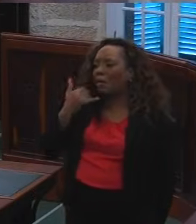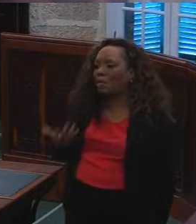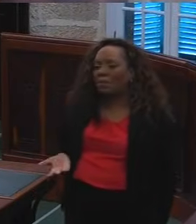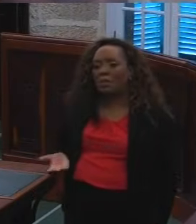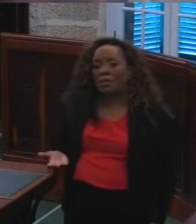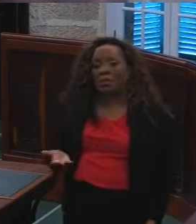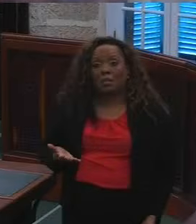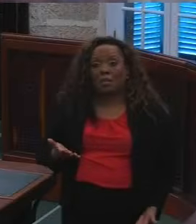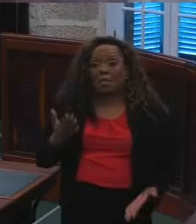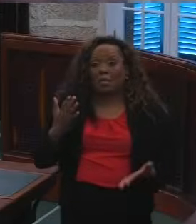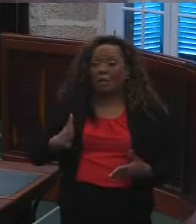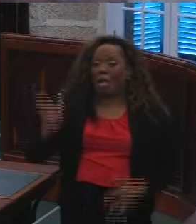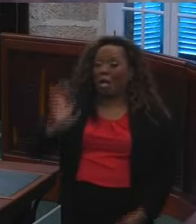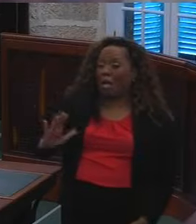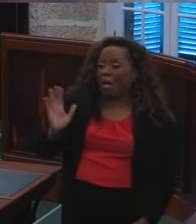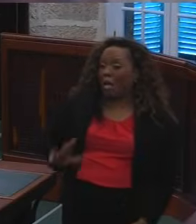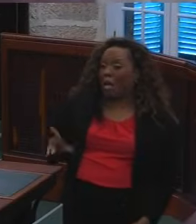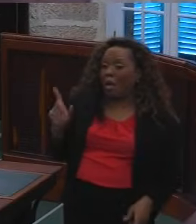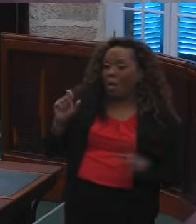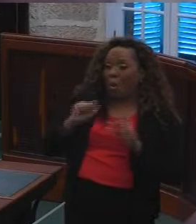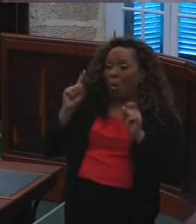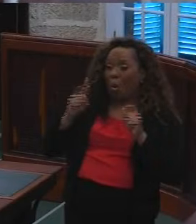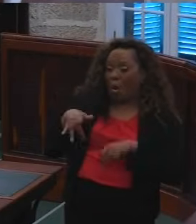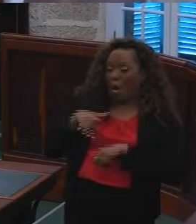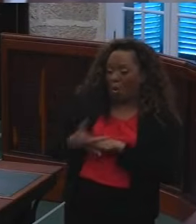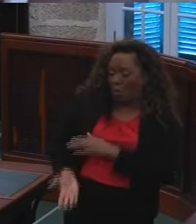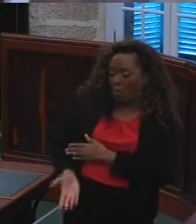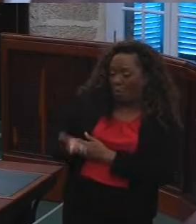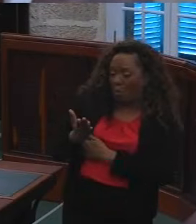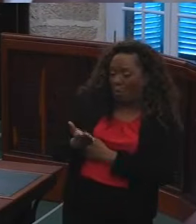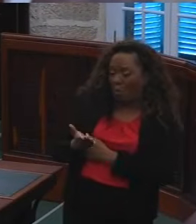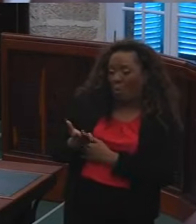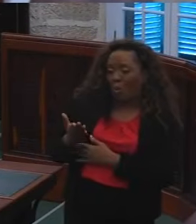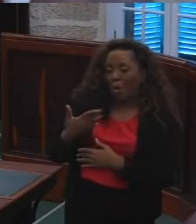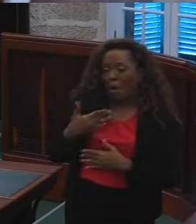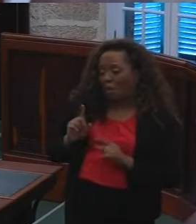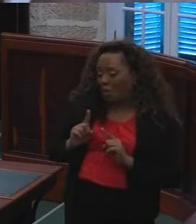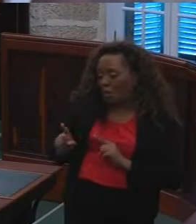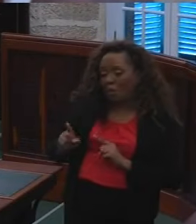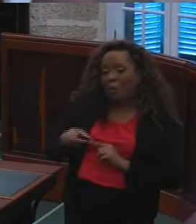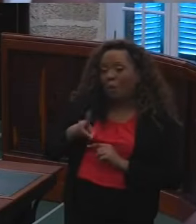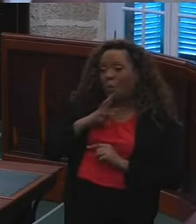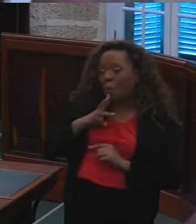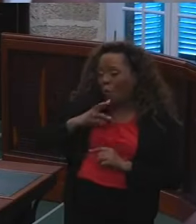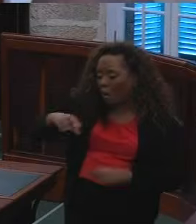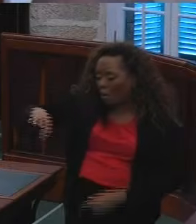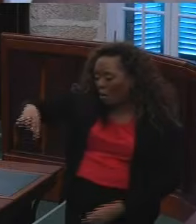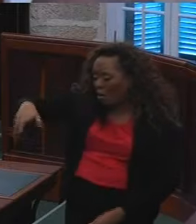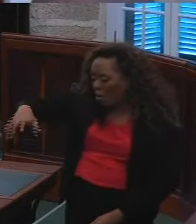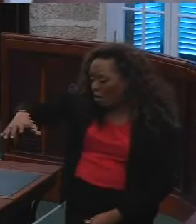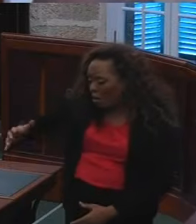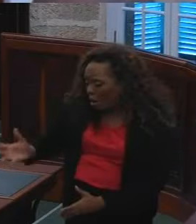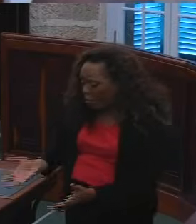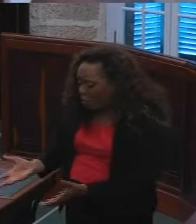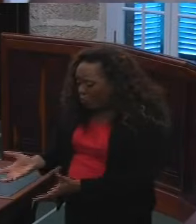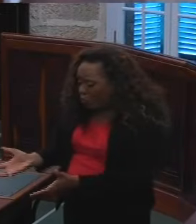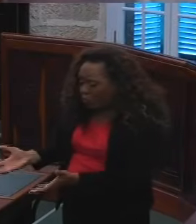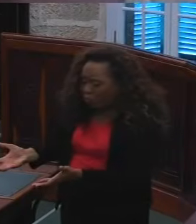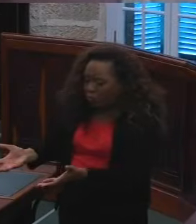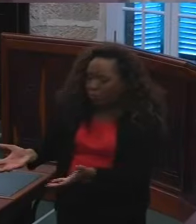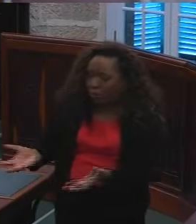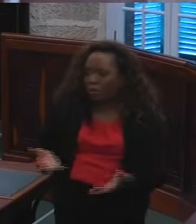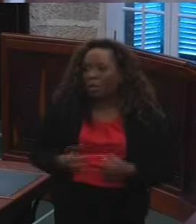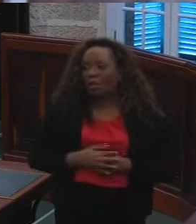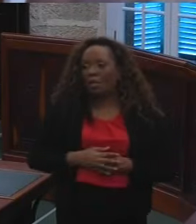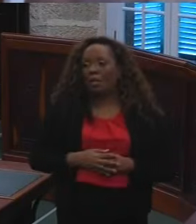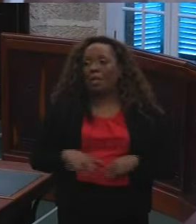standpipe on morning from a cell phone, unfortunately. And when you go to